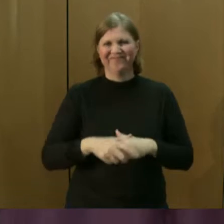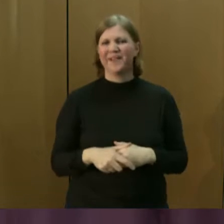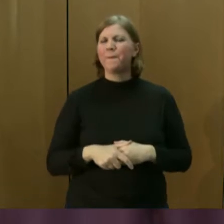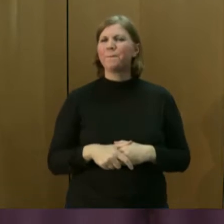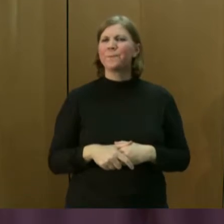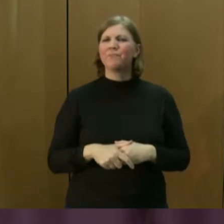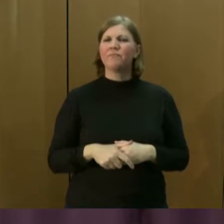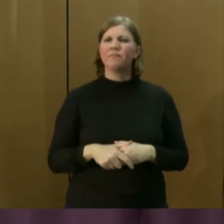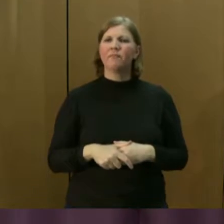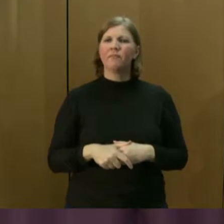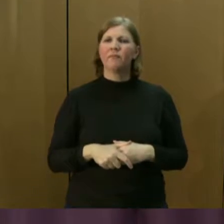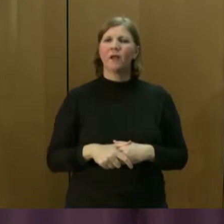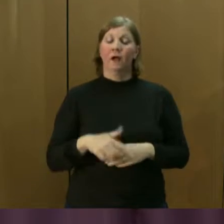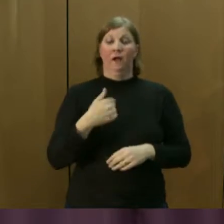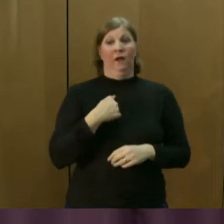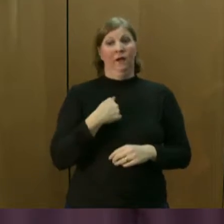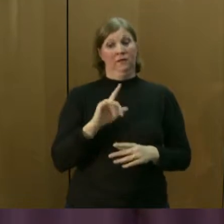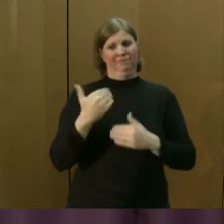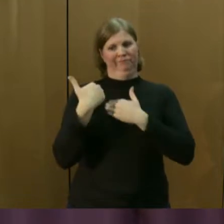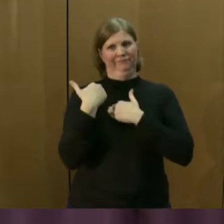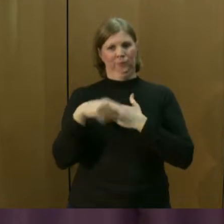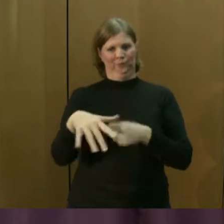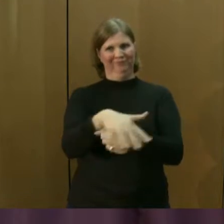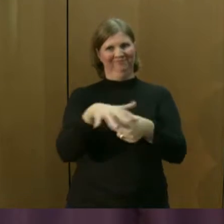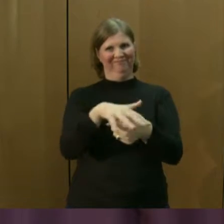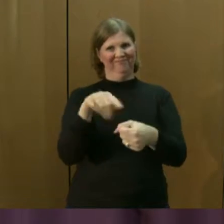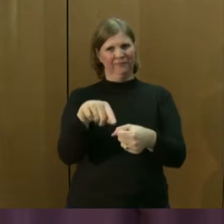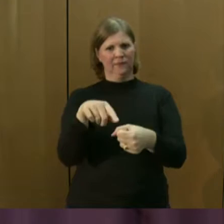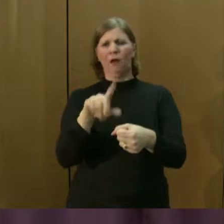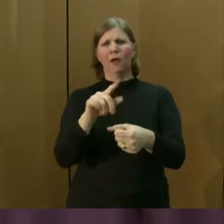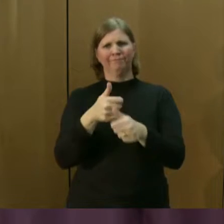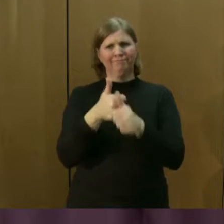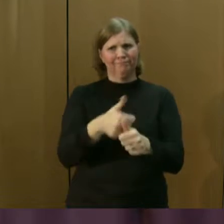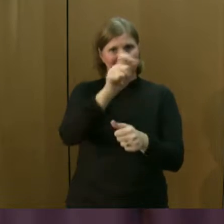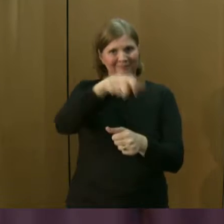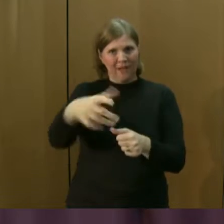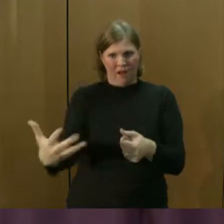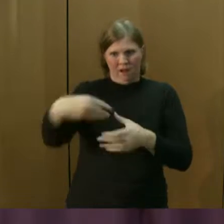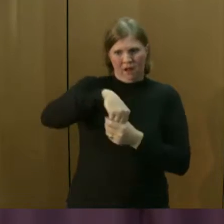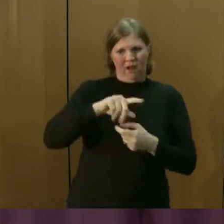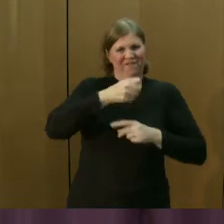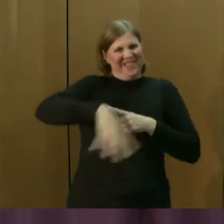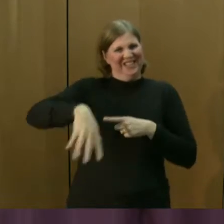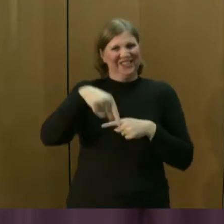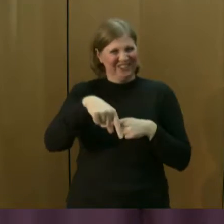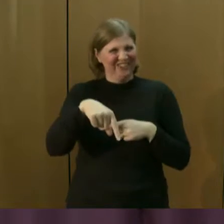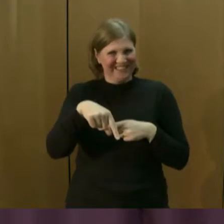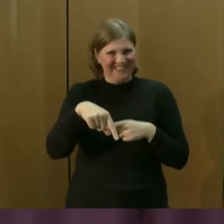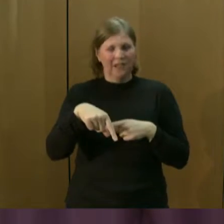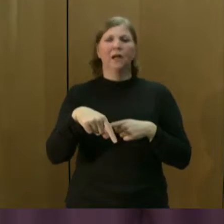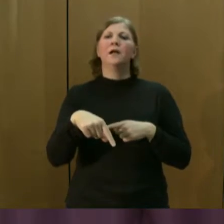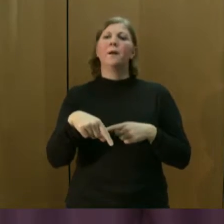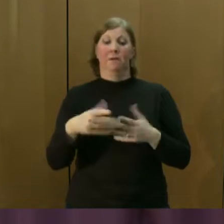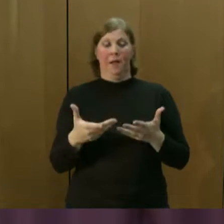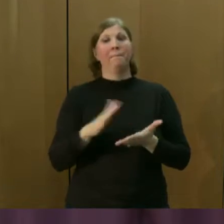and support to anyone and everyone who wants to take part in the Fringe. And that involves pre-making the